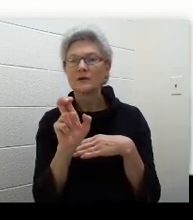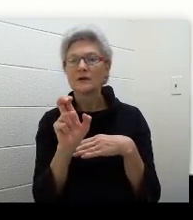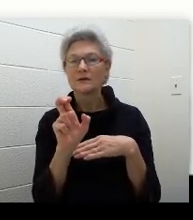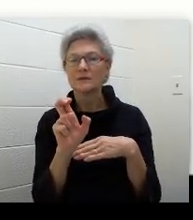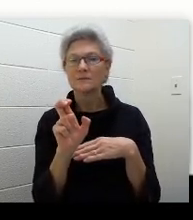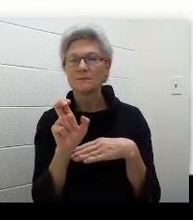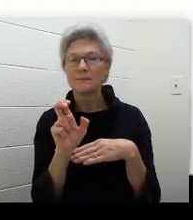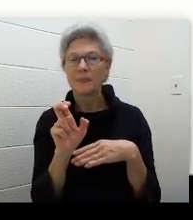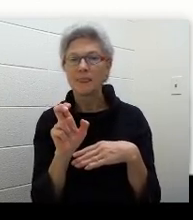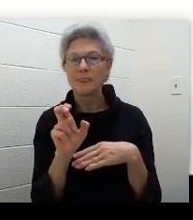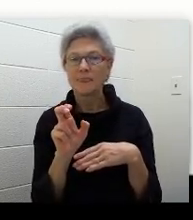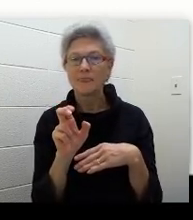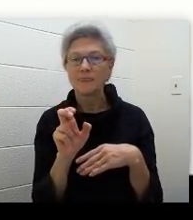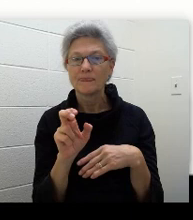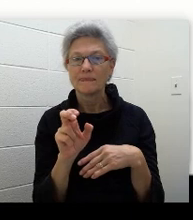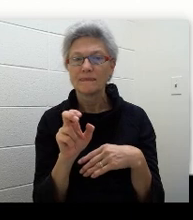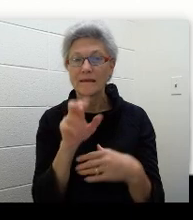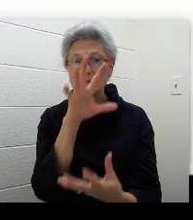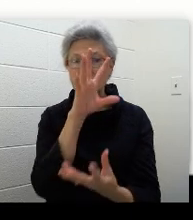these together.